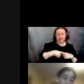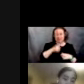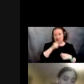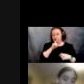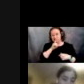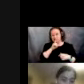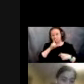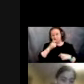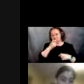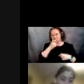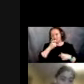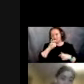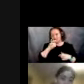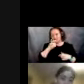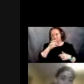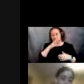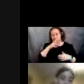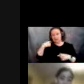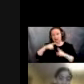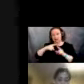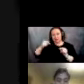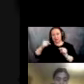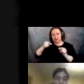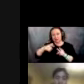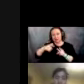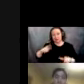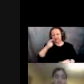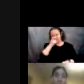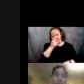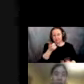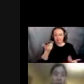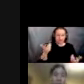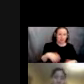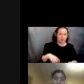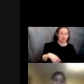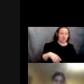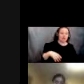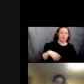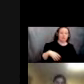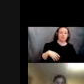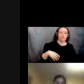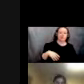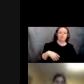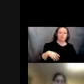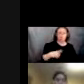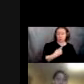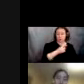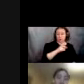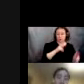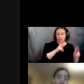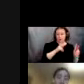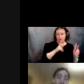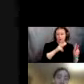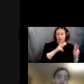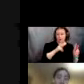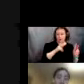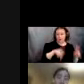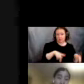interestingly. And so one of the people who is